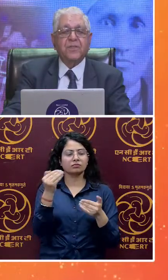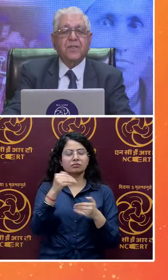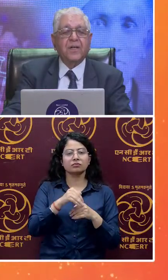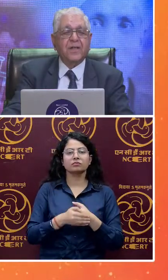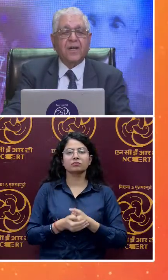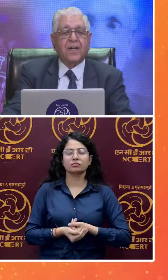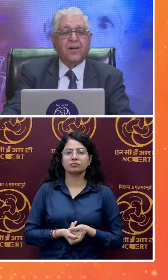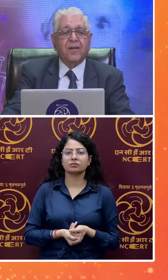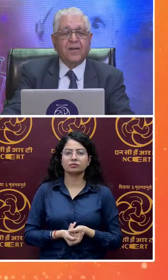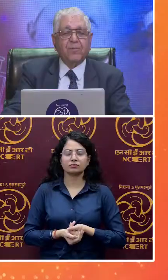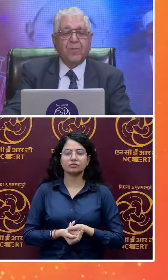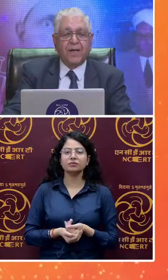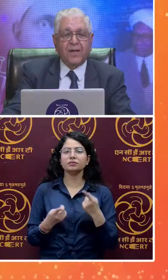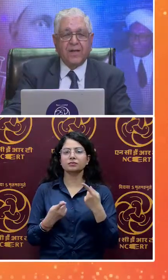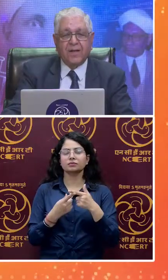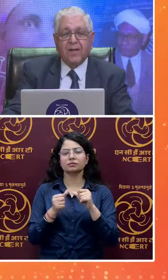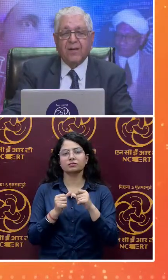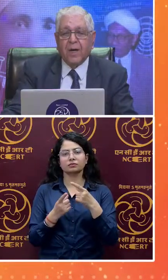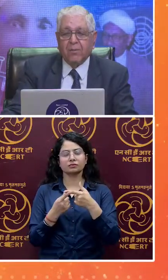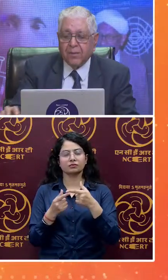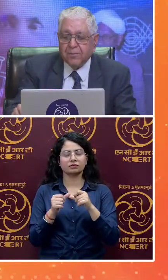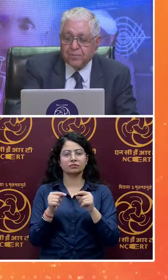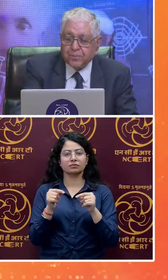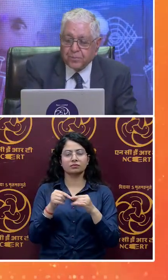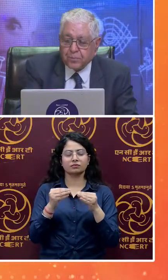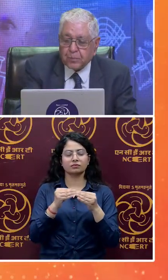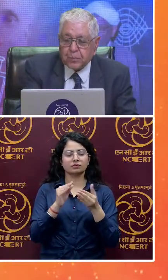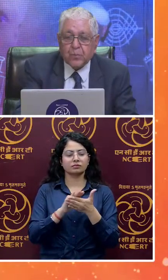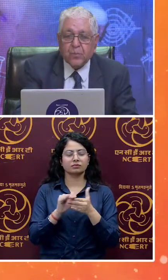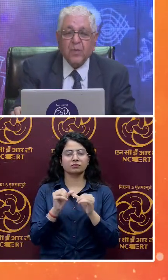to Mr. Tata by Bhabha.